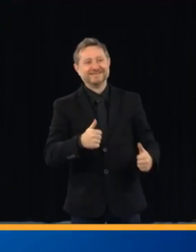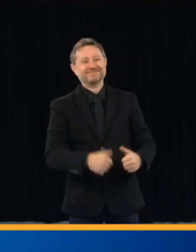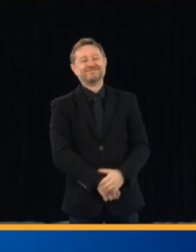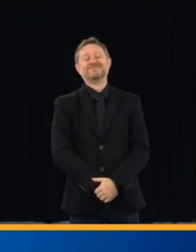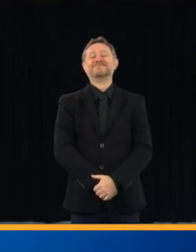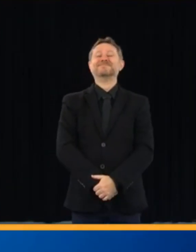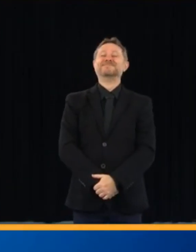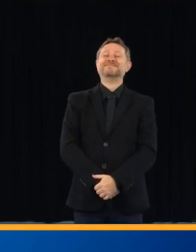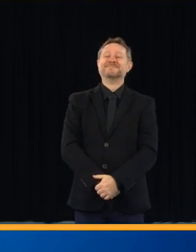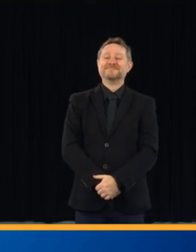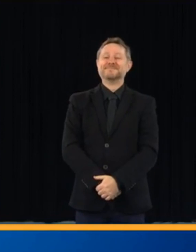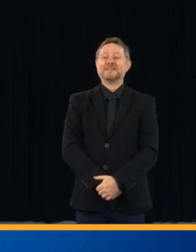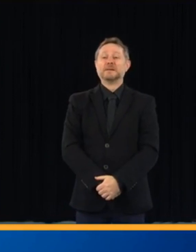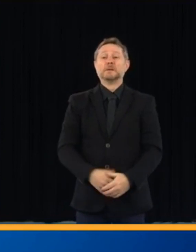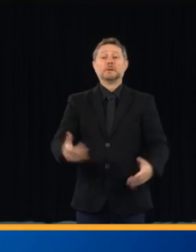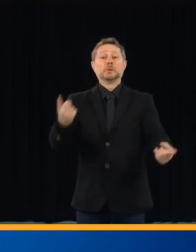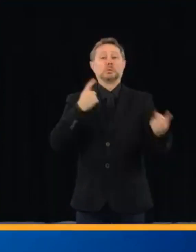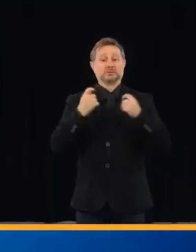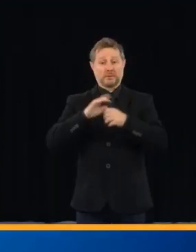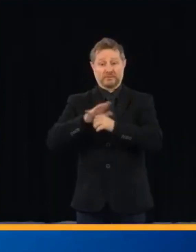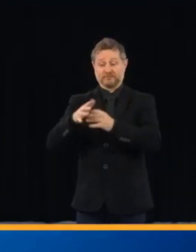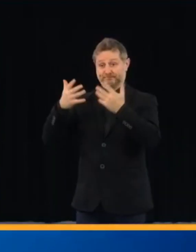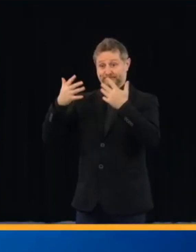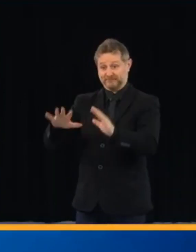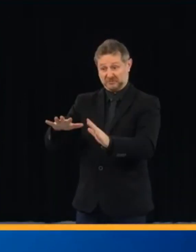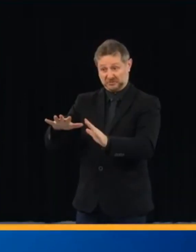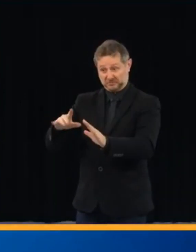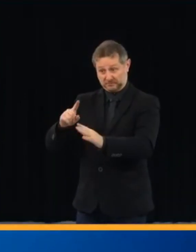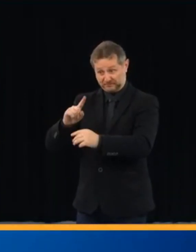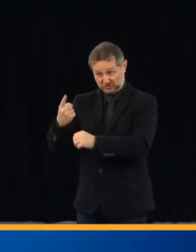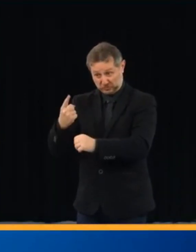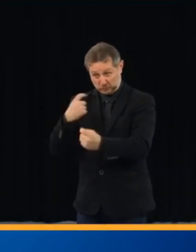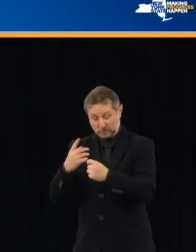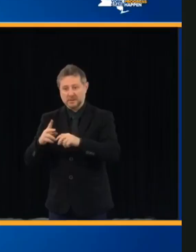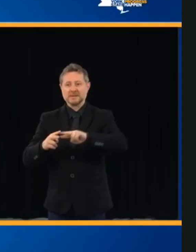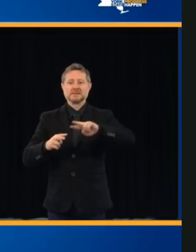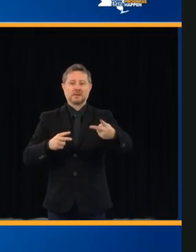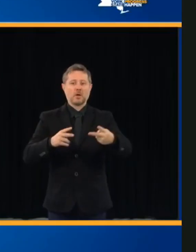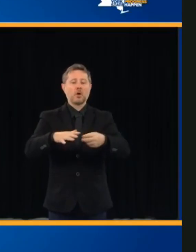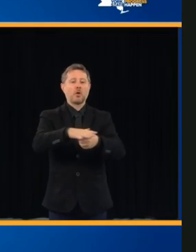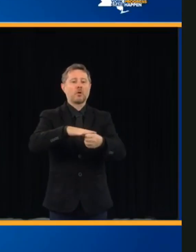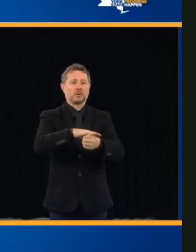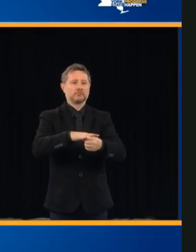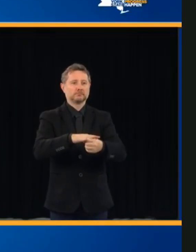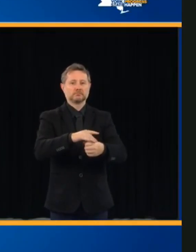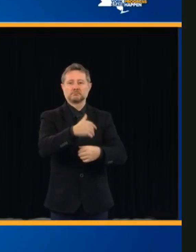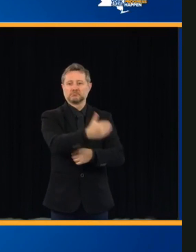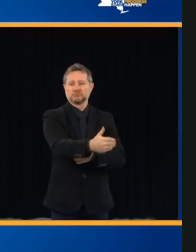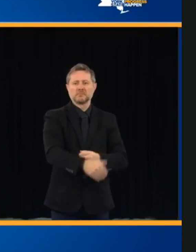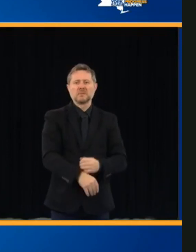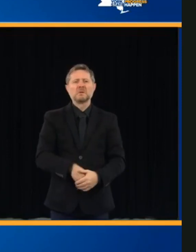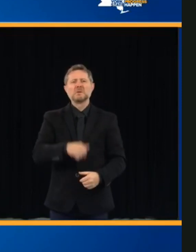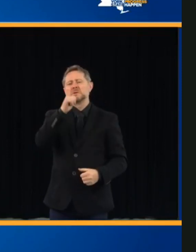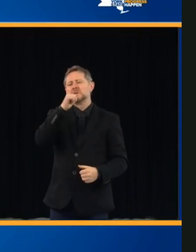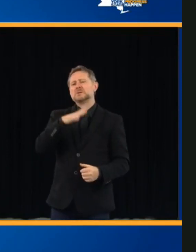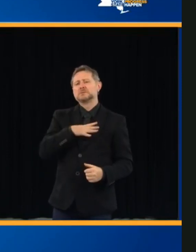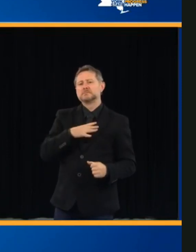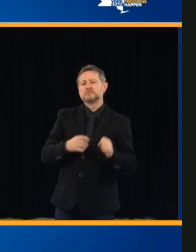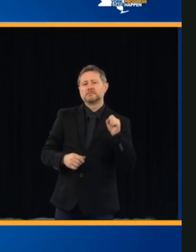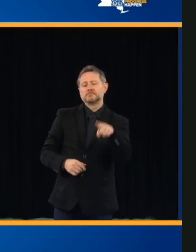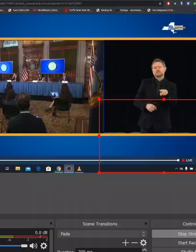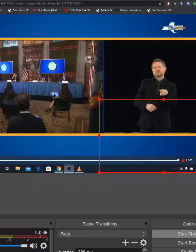Questions? Let's do the coronavirus questions, and then any local questions we'll do afterwards. Albany and Newburgh have said they're interested in mandatory